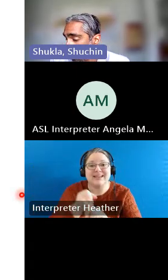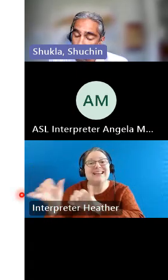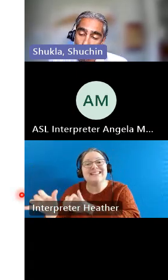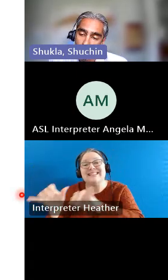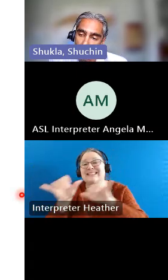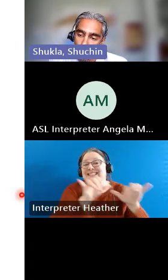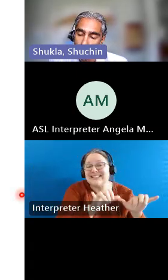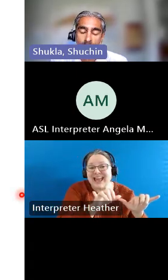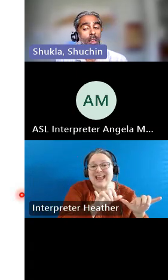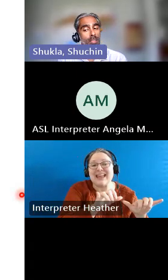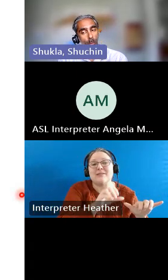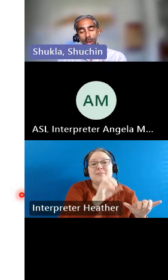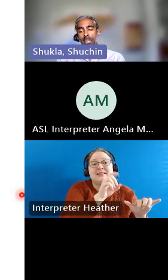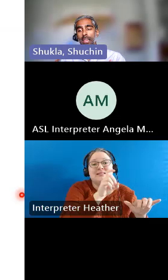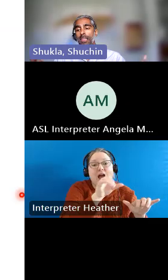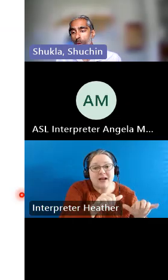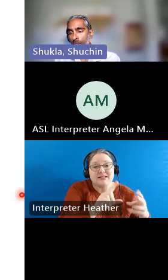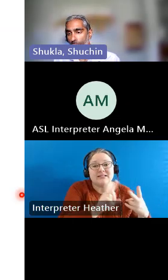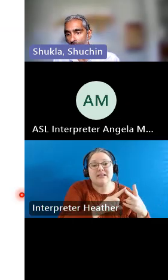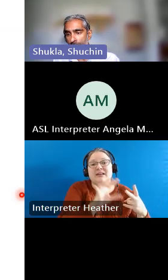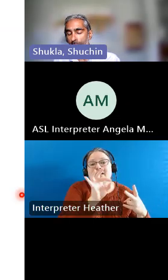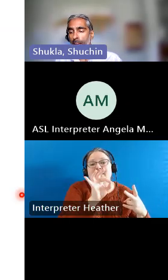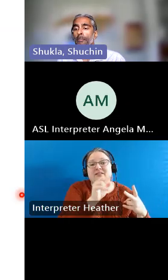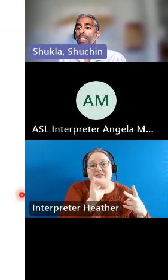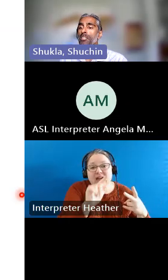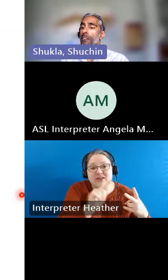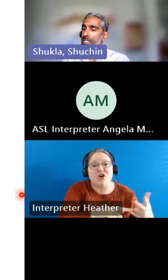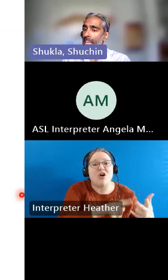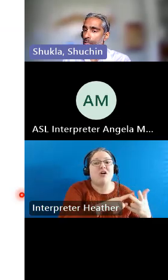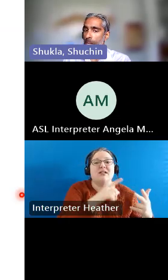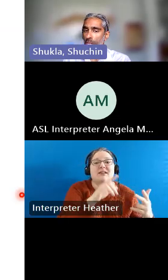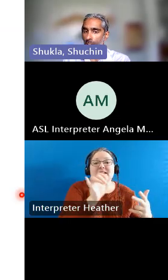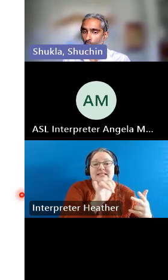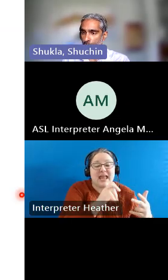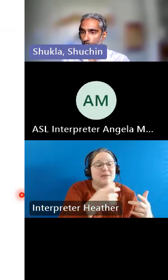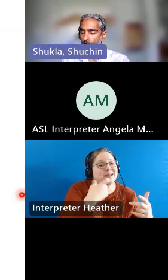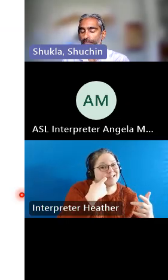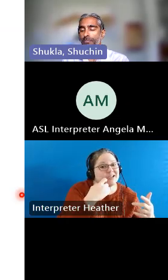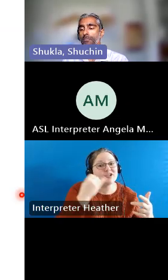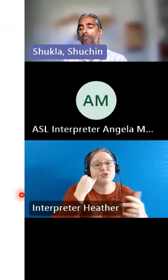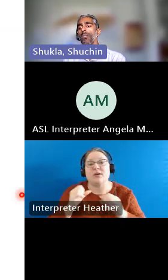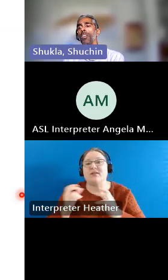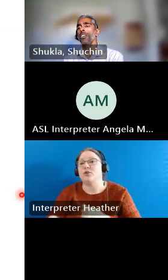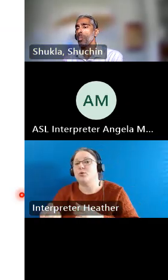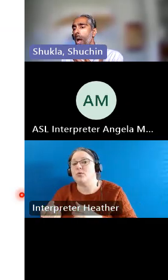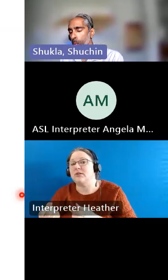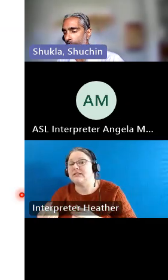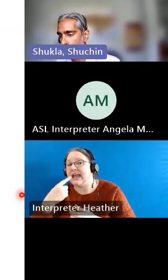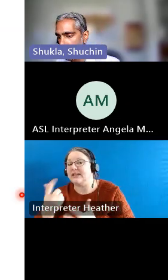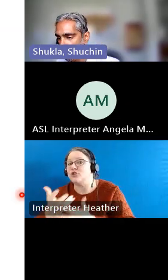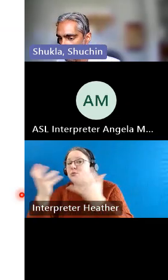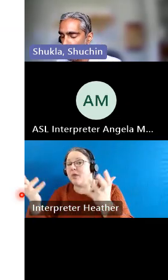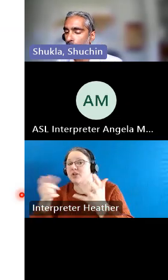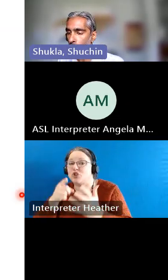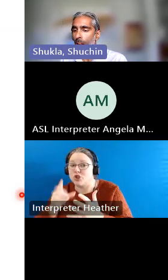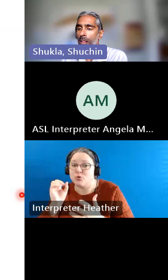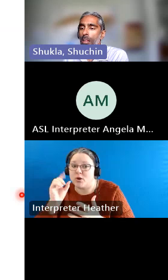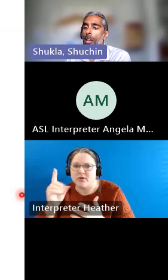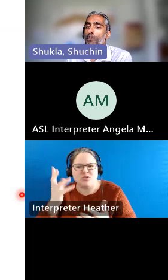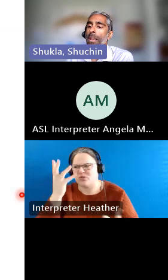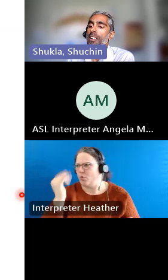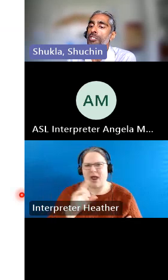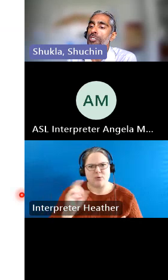and oxycodone and morphine works. The more you take, the more the effects. And so if you take too much, it can hurt you. So why would we give this for